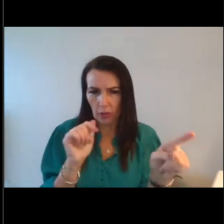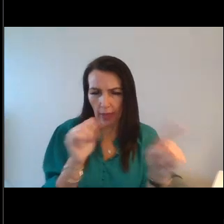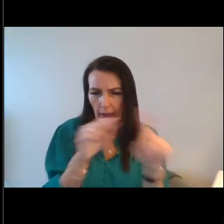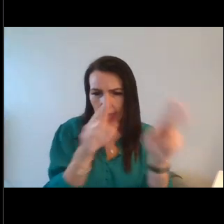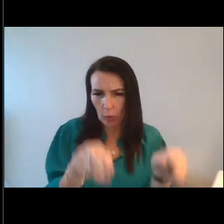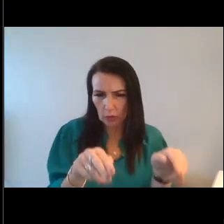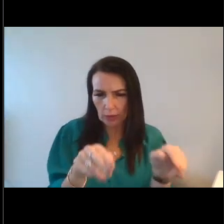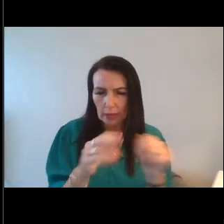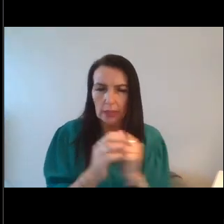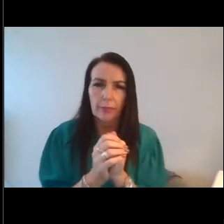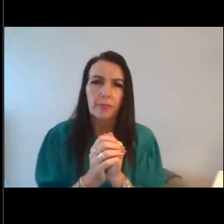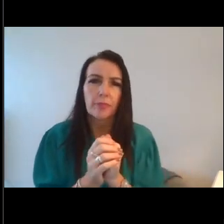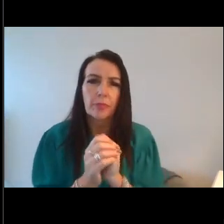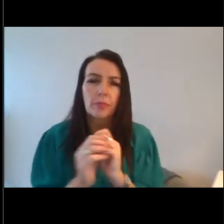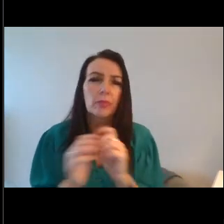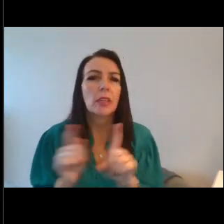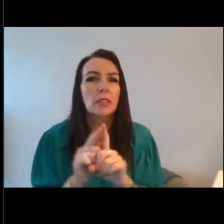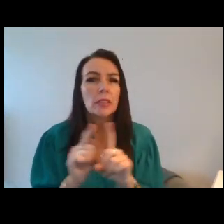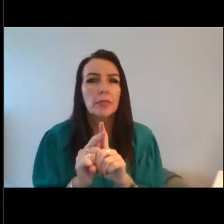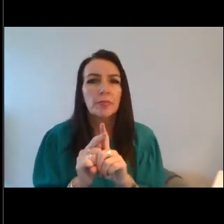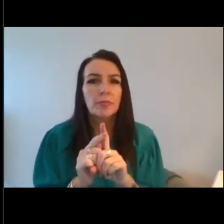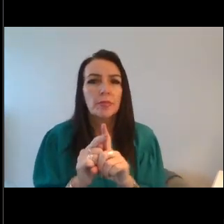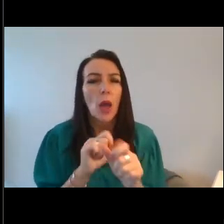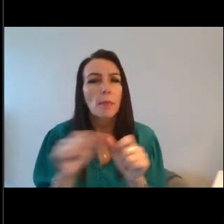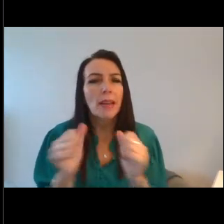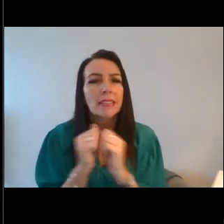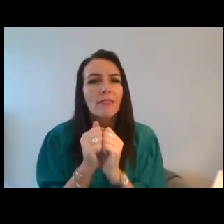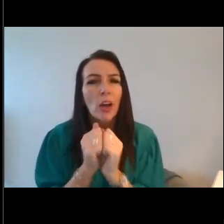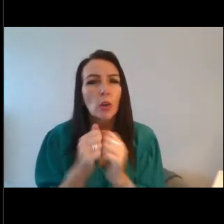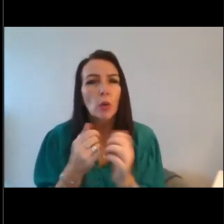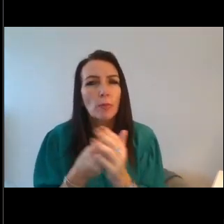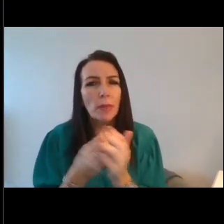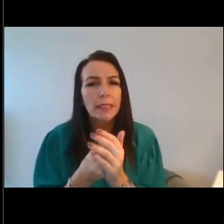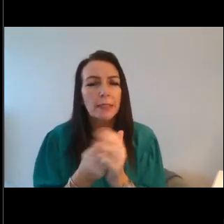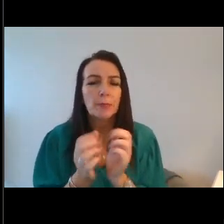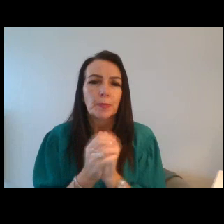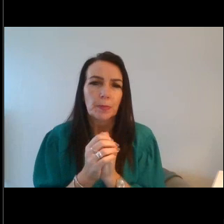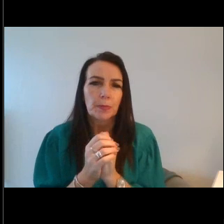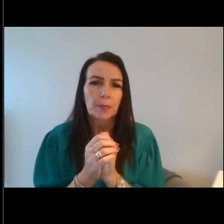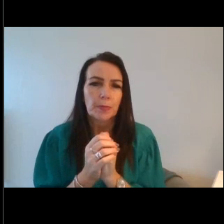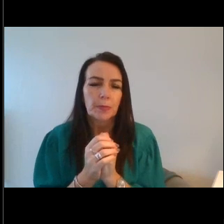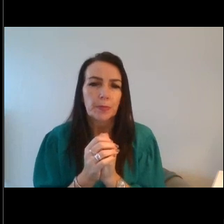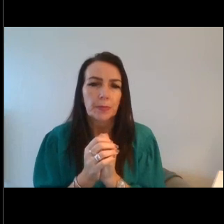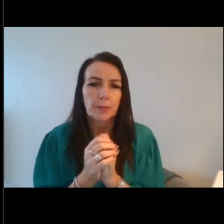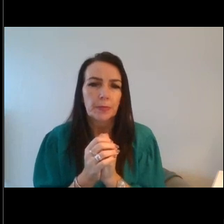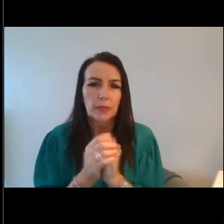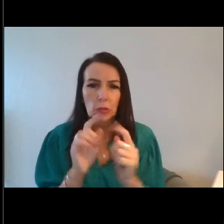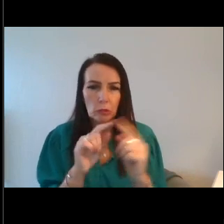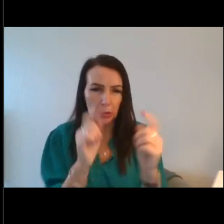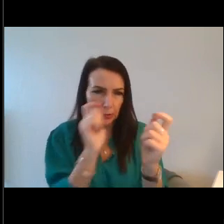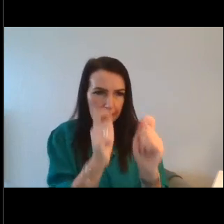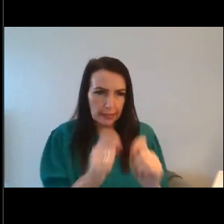will also be able to identify the best value for money measures for getting that property to where it needs to